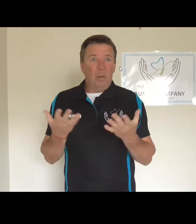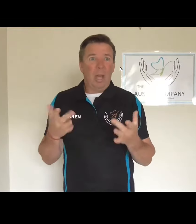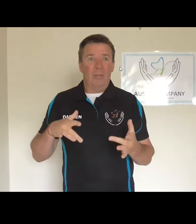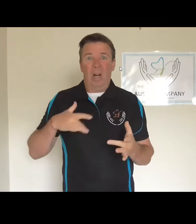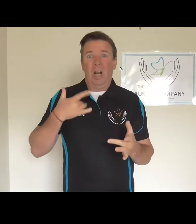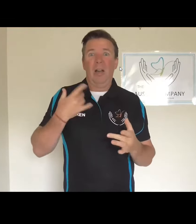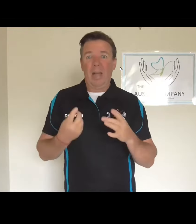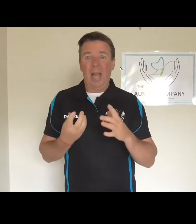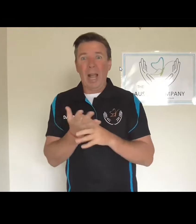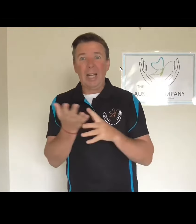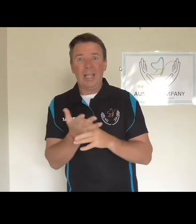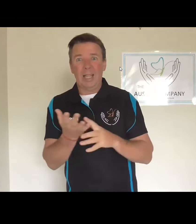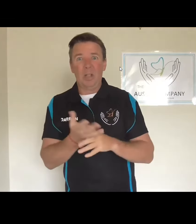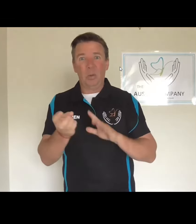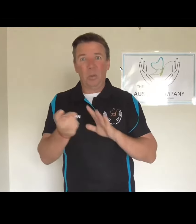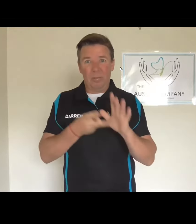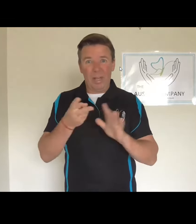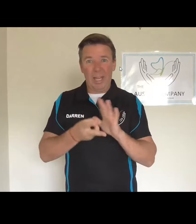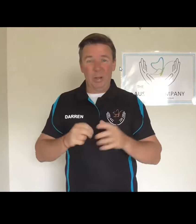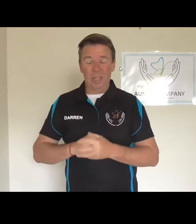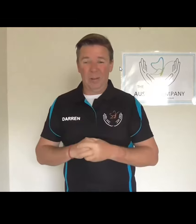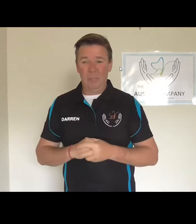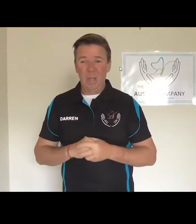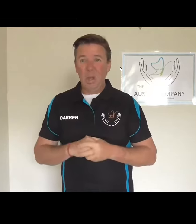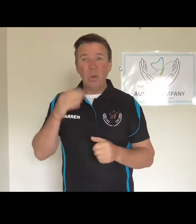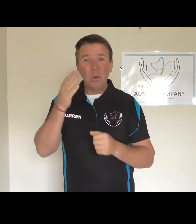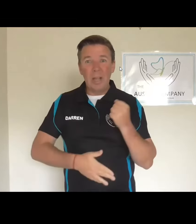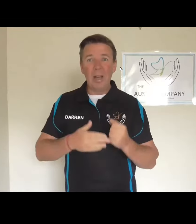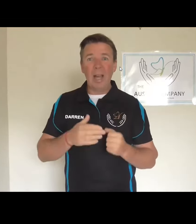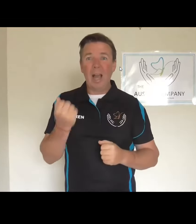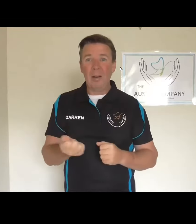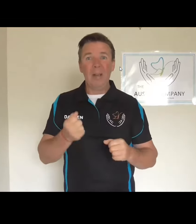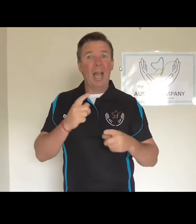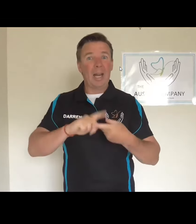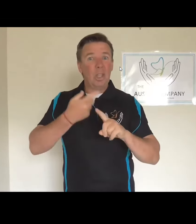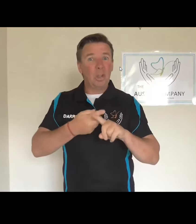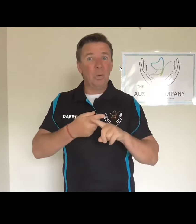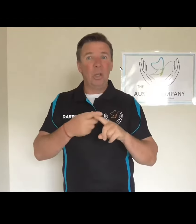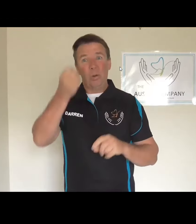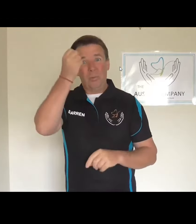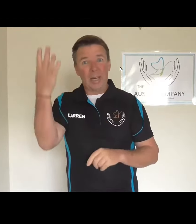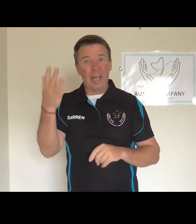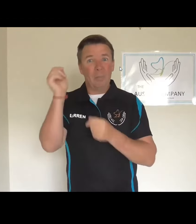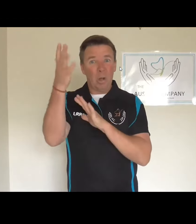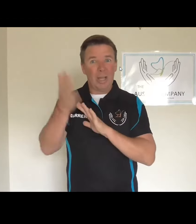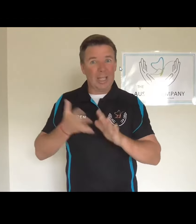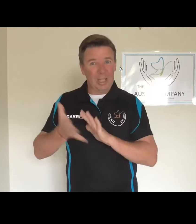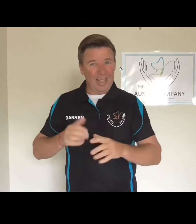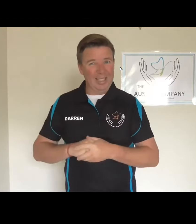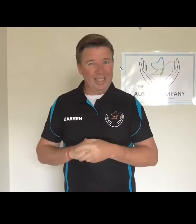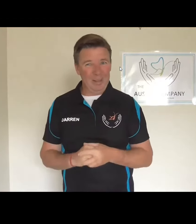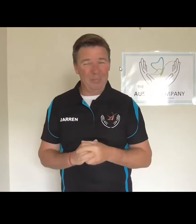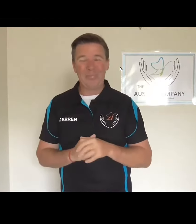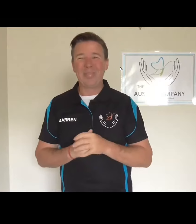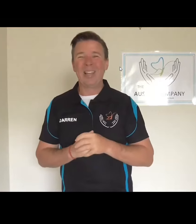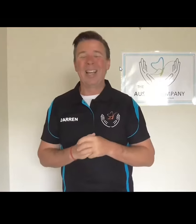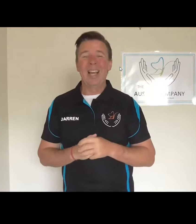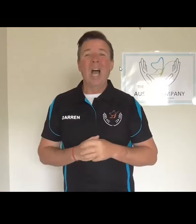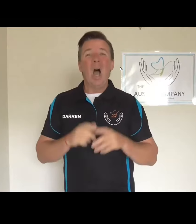have live access to the videos. So you never have an excuse to forget Auslan signs.